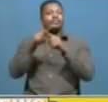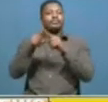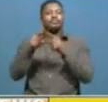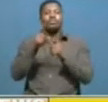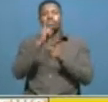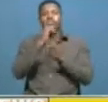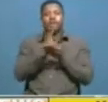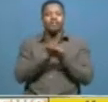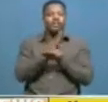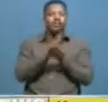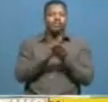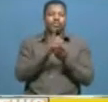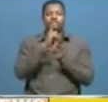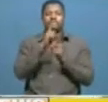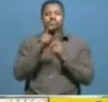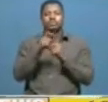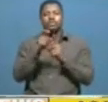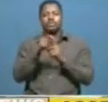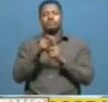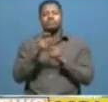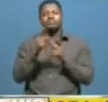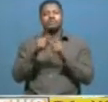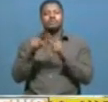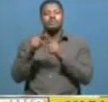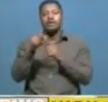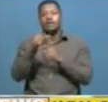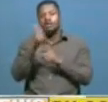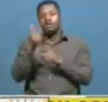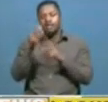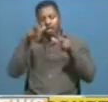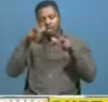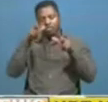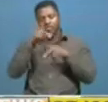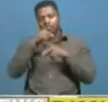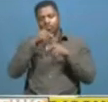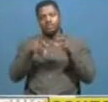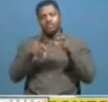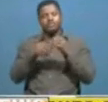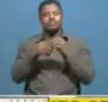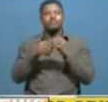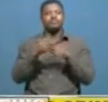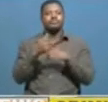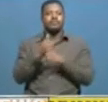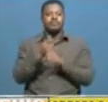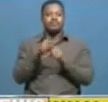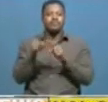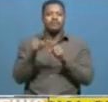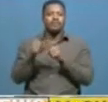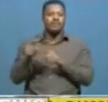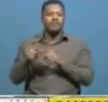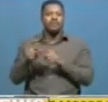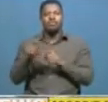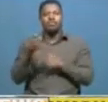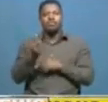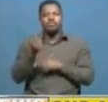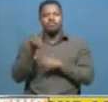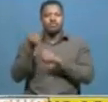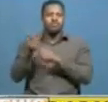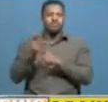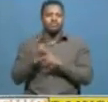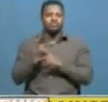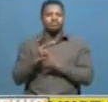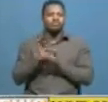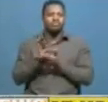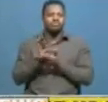Brown, rice water, and her main meal, Hausa cocoa, and prepares the various accompaniments herself.